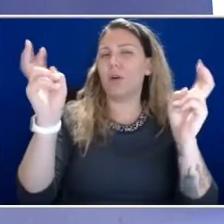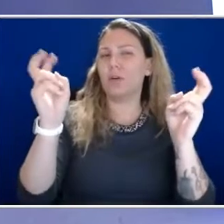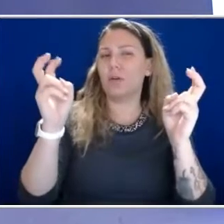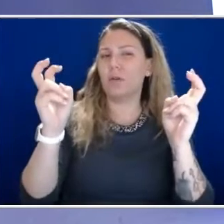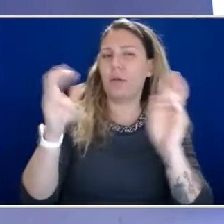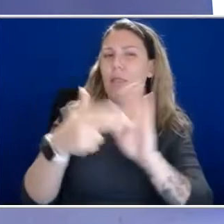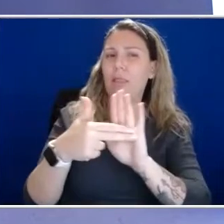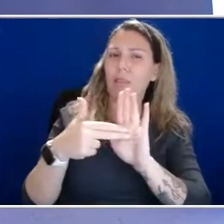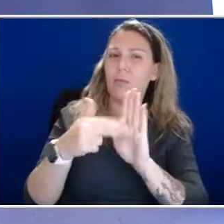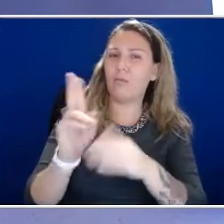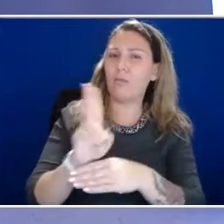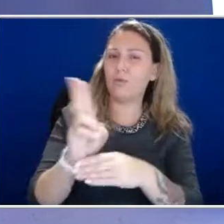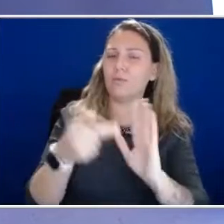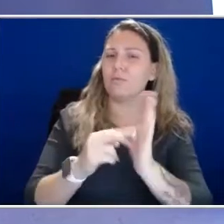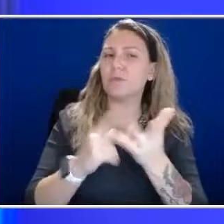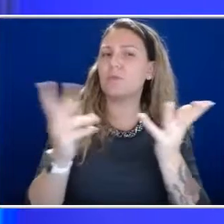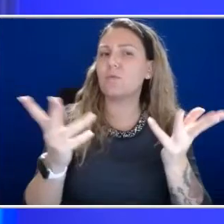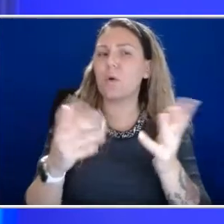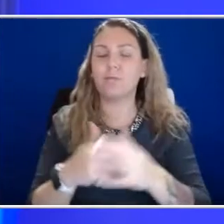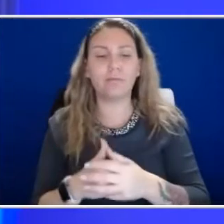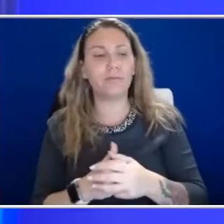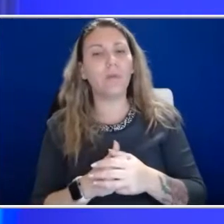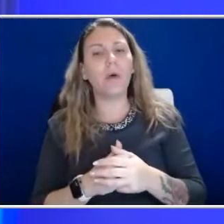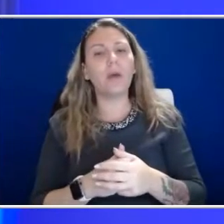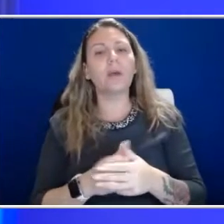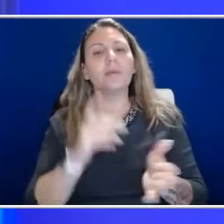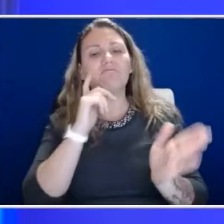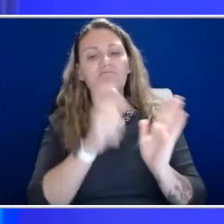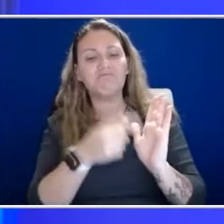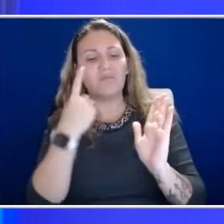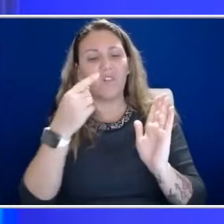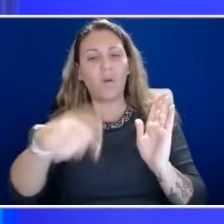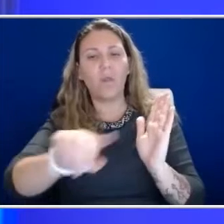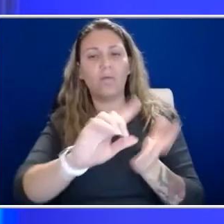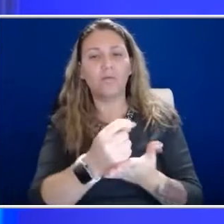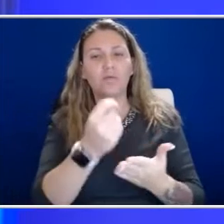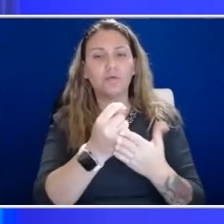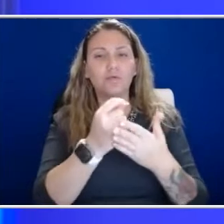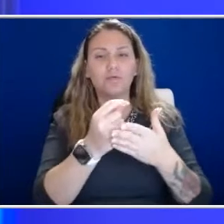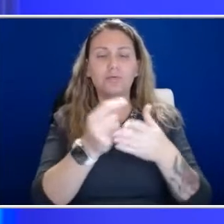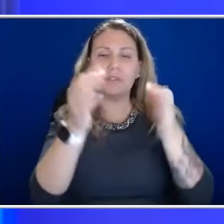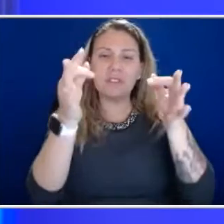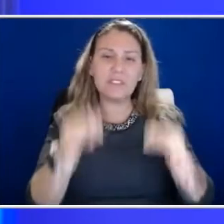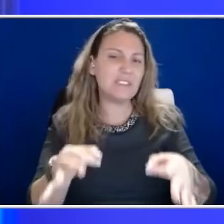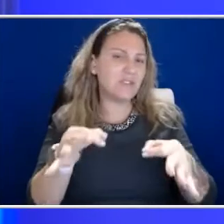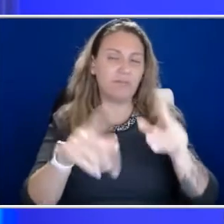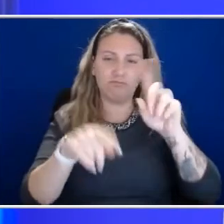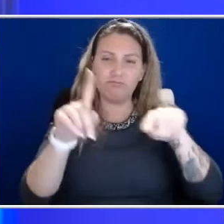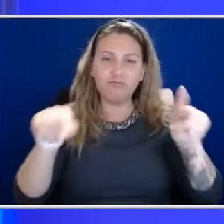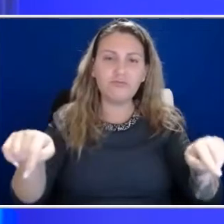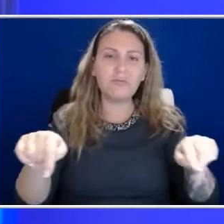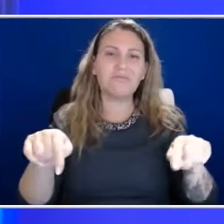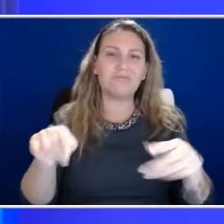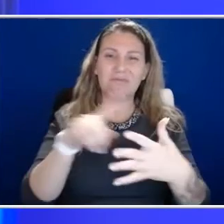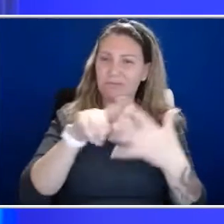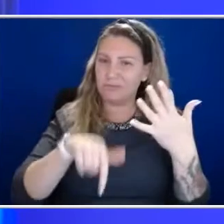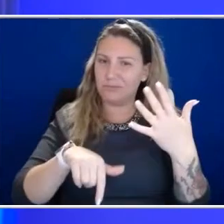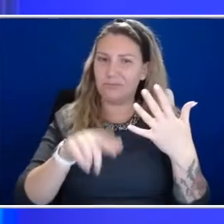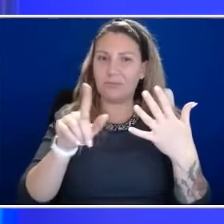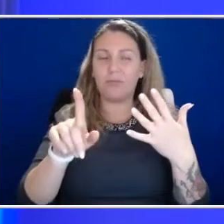treatment? Okay, so the indications for treatment are decided by various kind of agencies. In this case, Centers